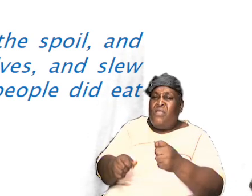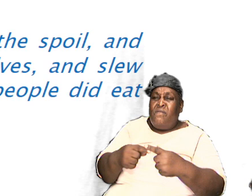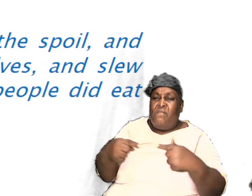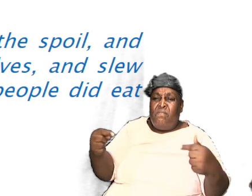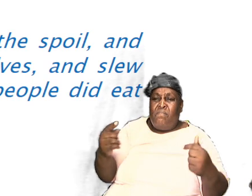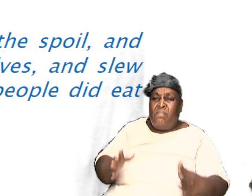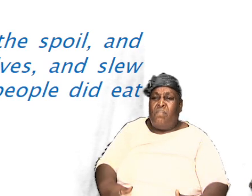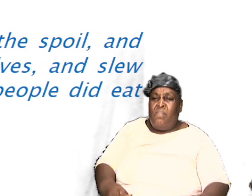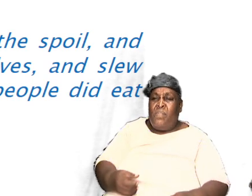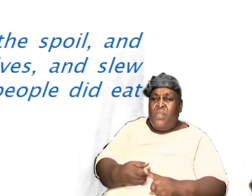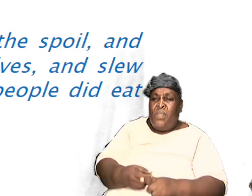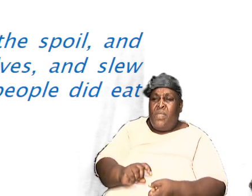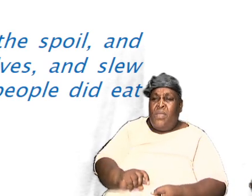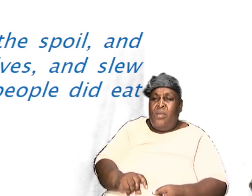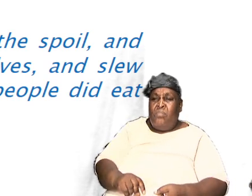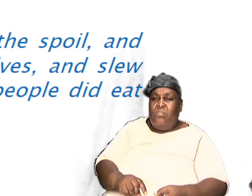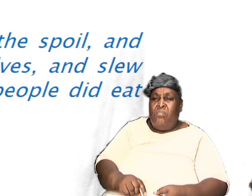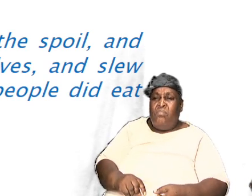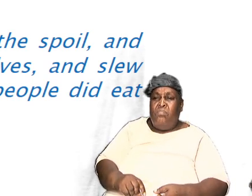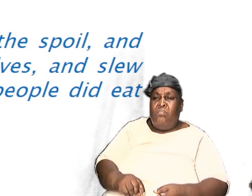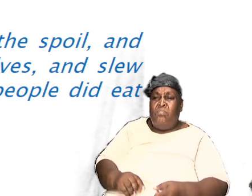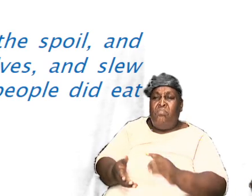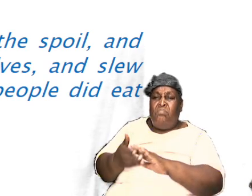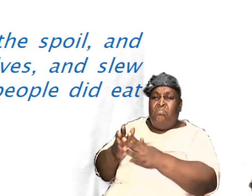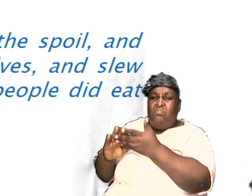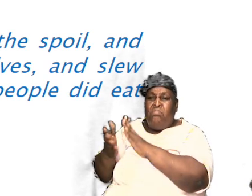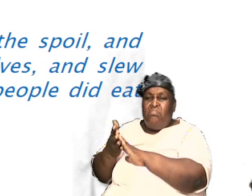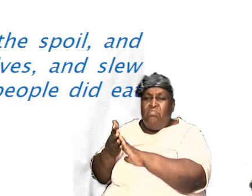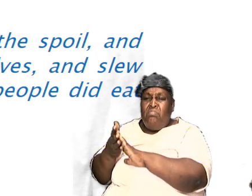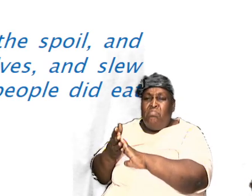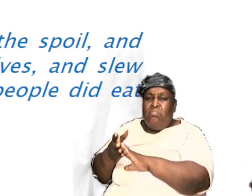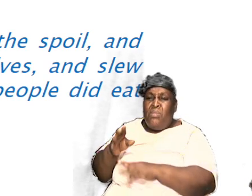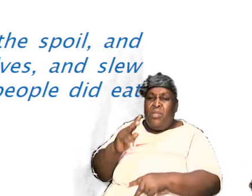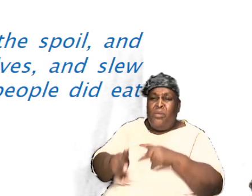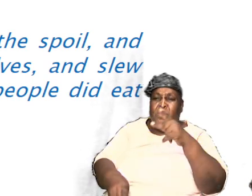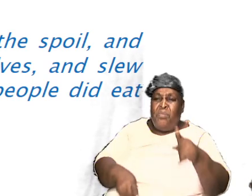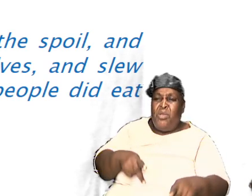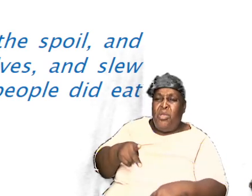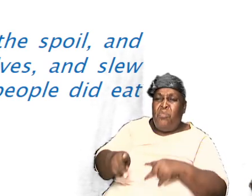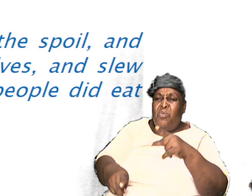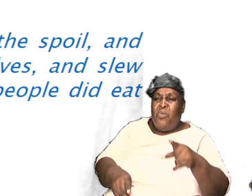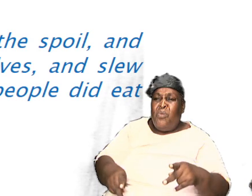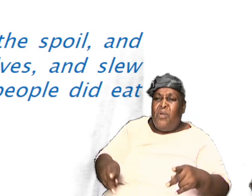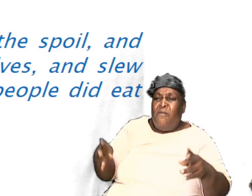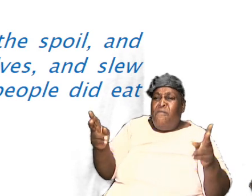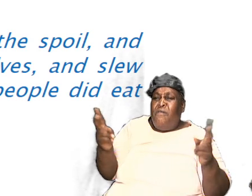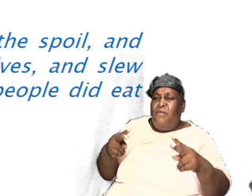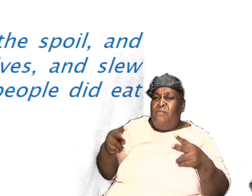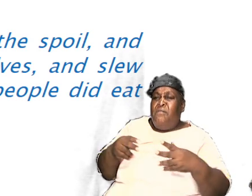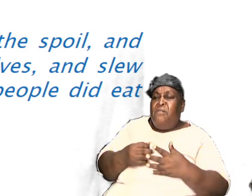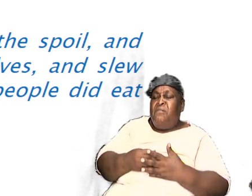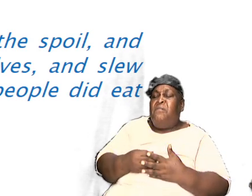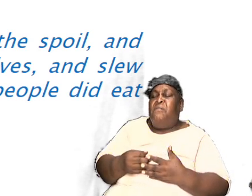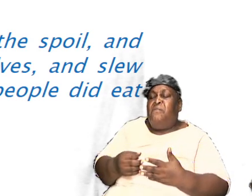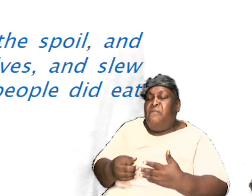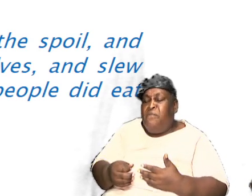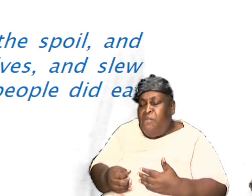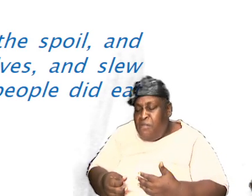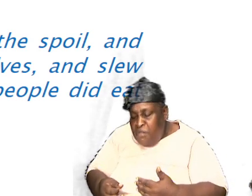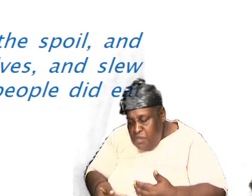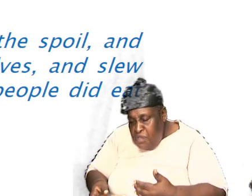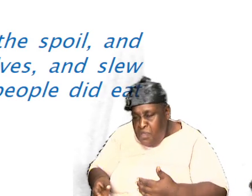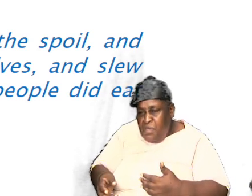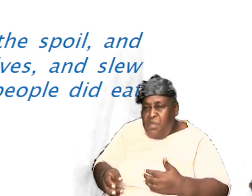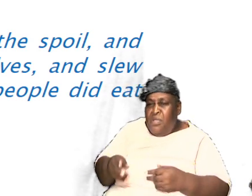from Mithmah to Ajalon. And the people were very sick. And the